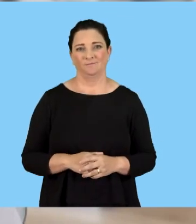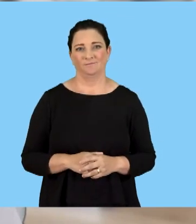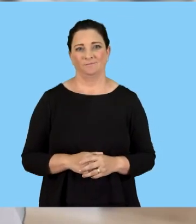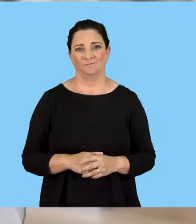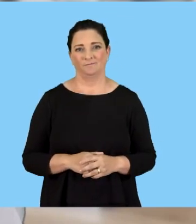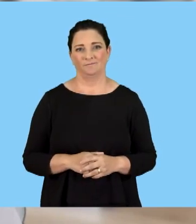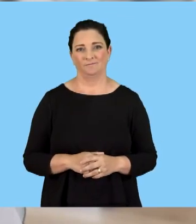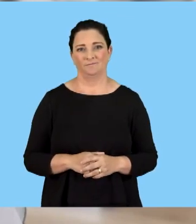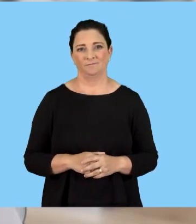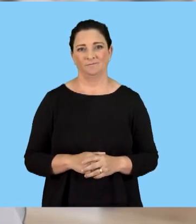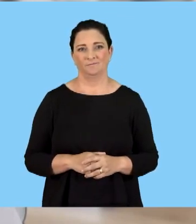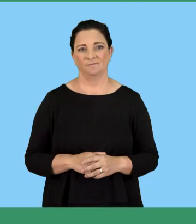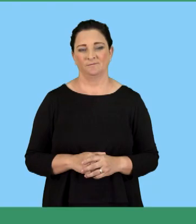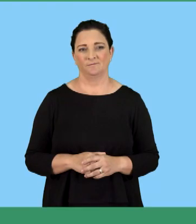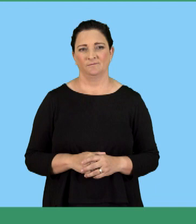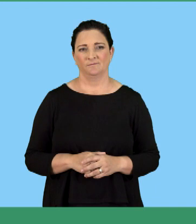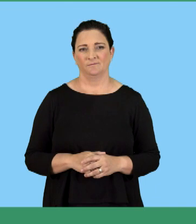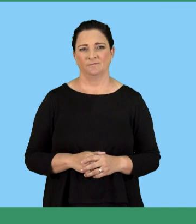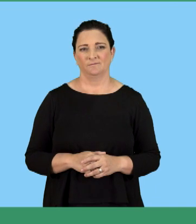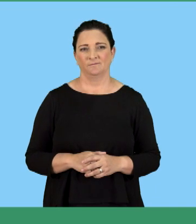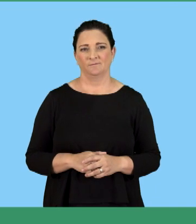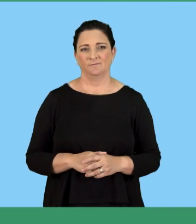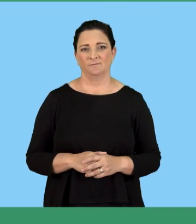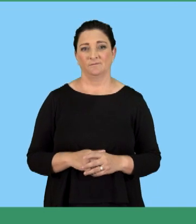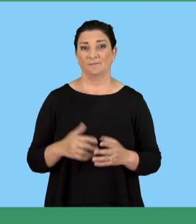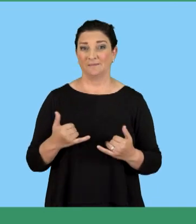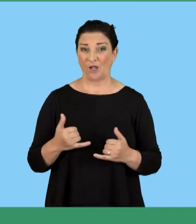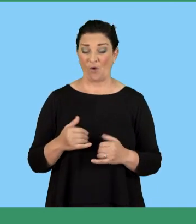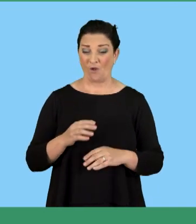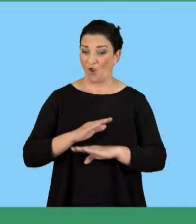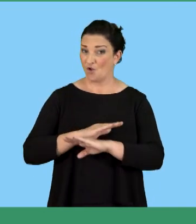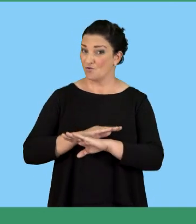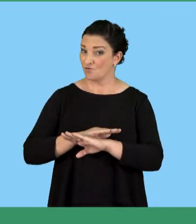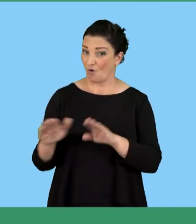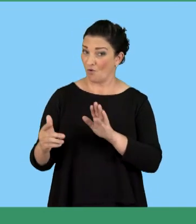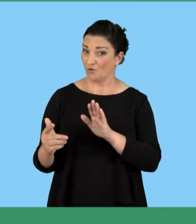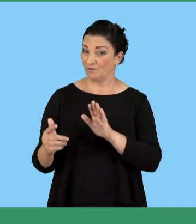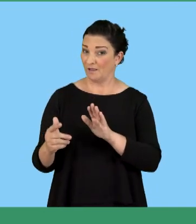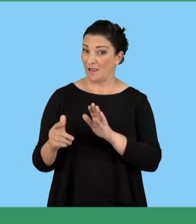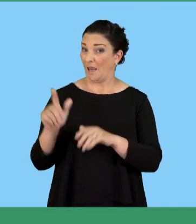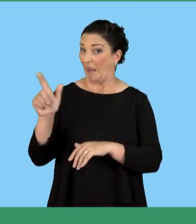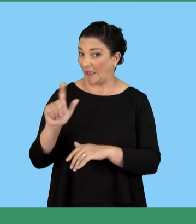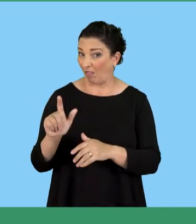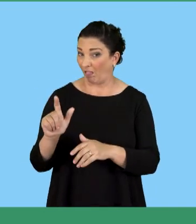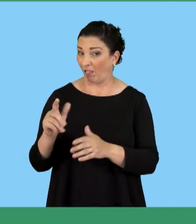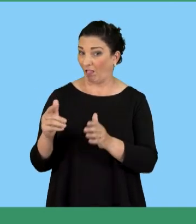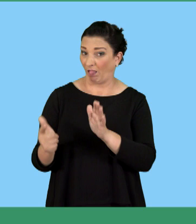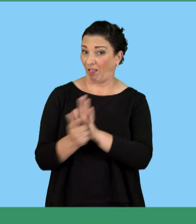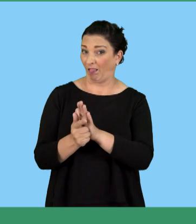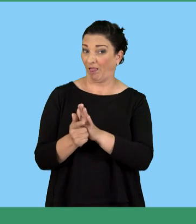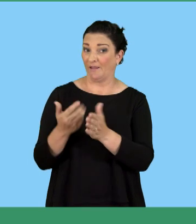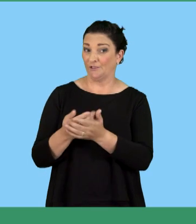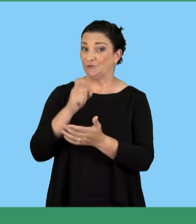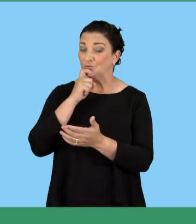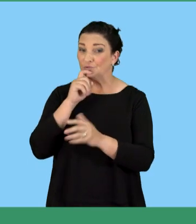should avoid engaging in illegal practices such as employing children under